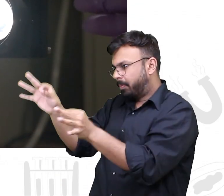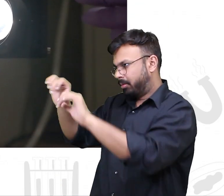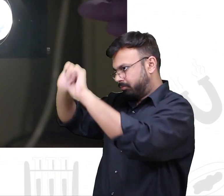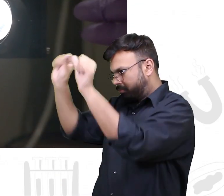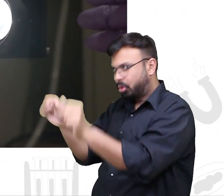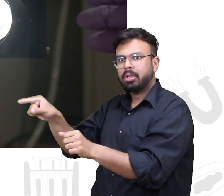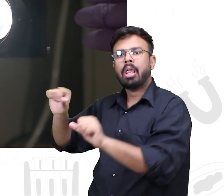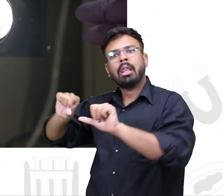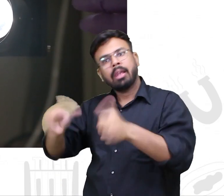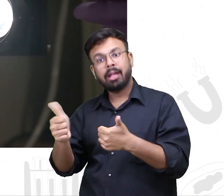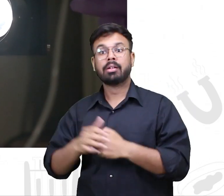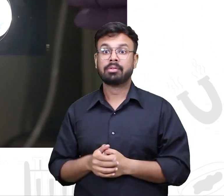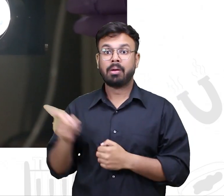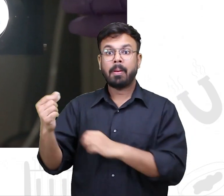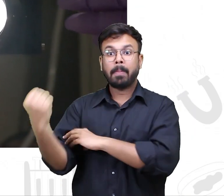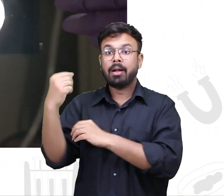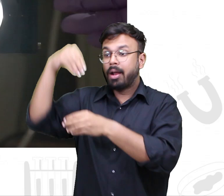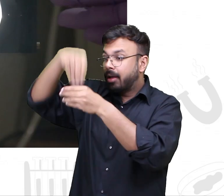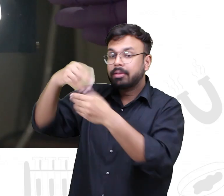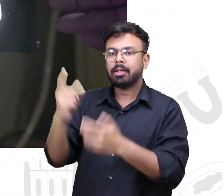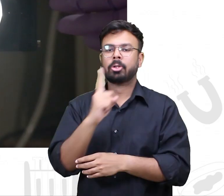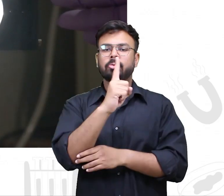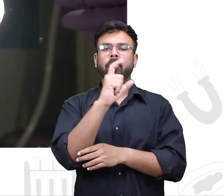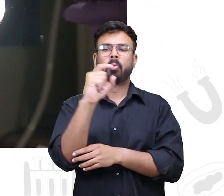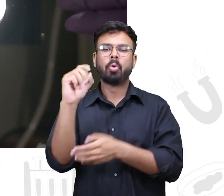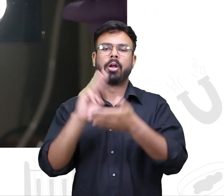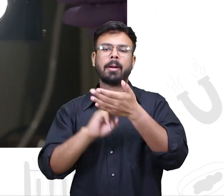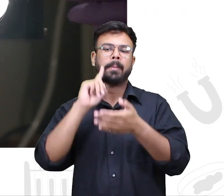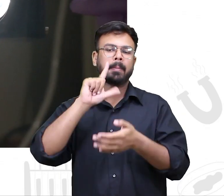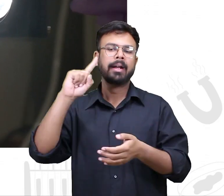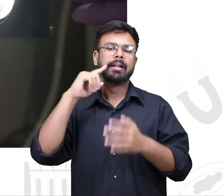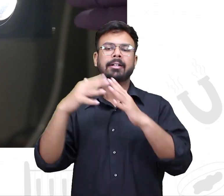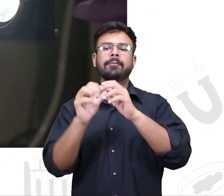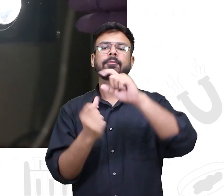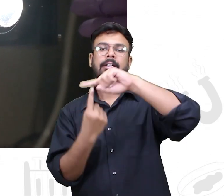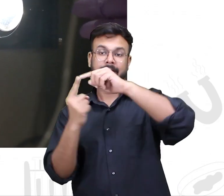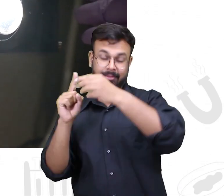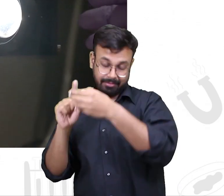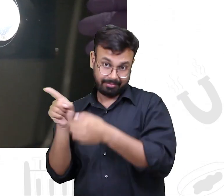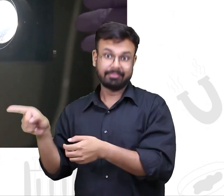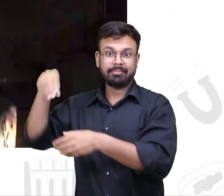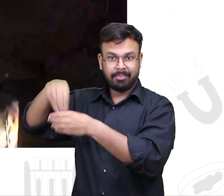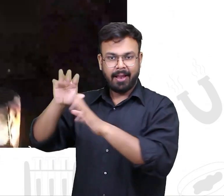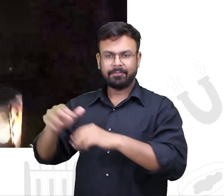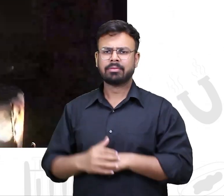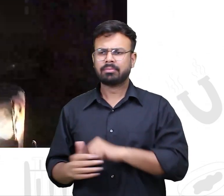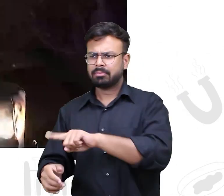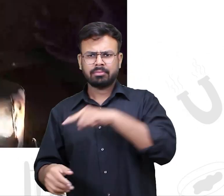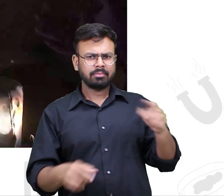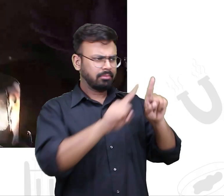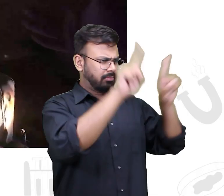to mimic the natural sun, and the power density of this solar simulator is 100 milliwatt per centimeter square.